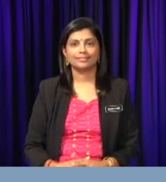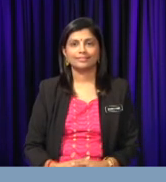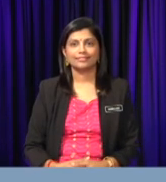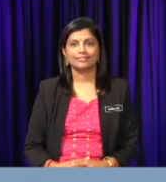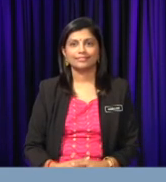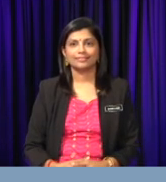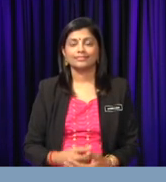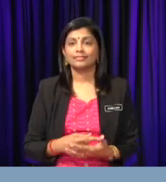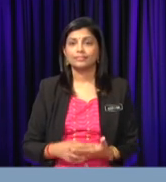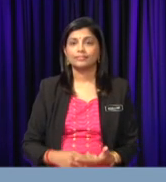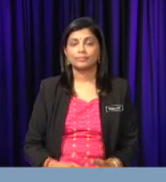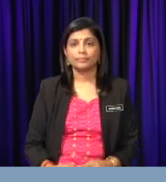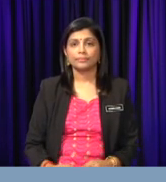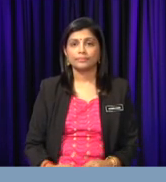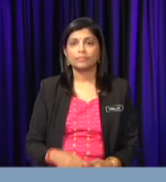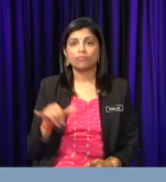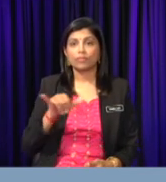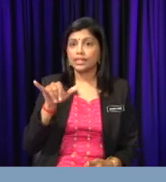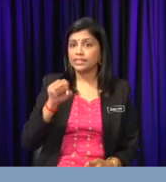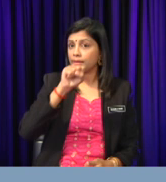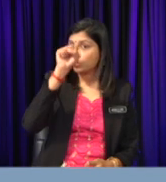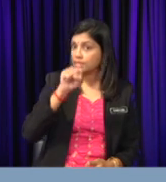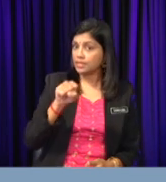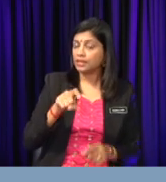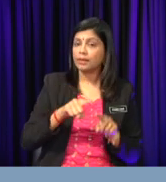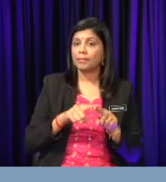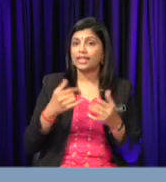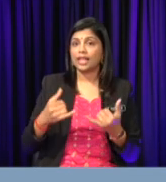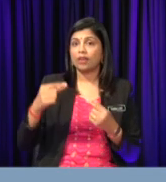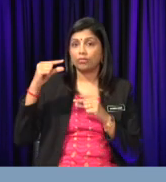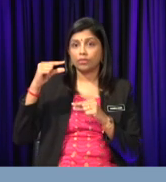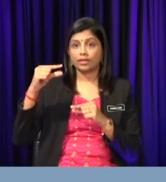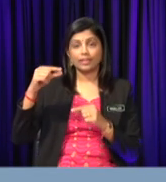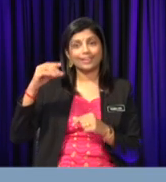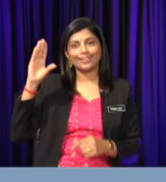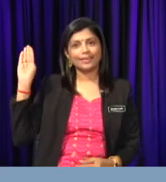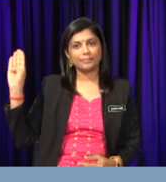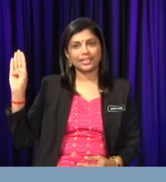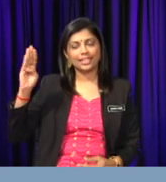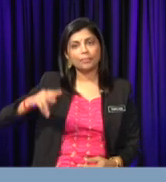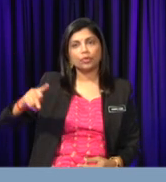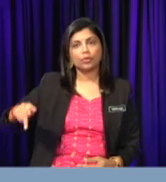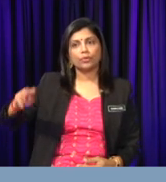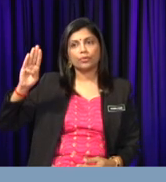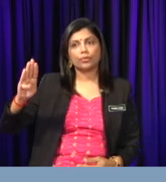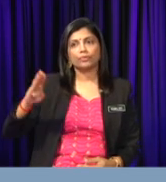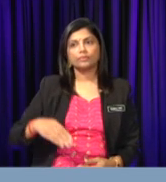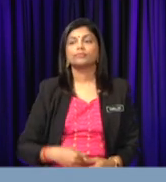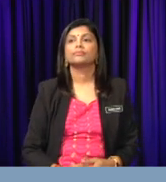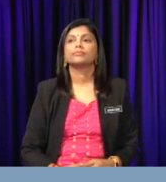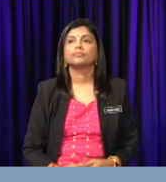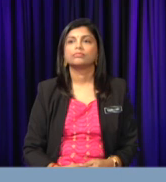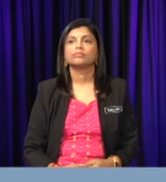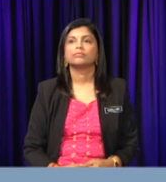What gift would you buy for your friend? For my friend, I would buy the series of Harry Potter because